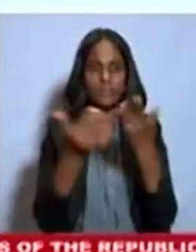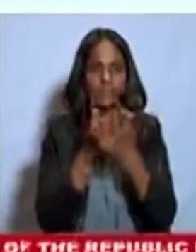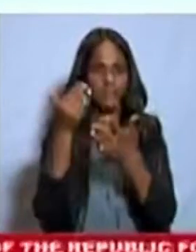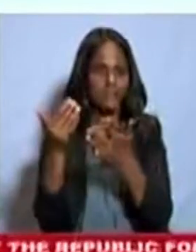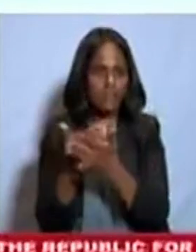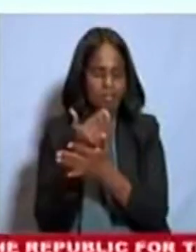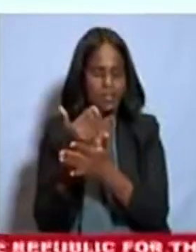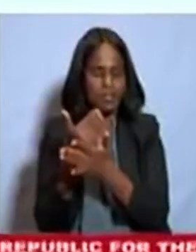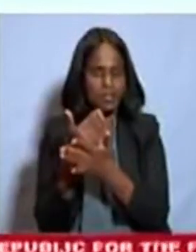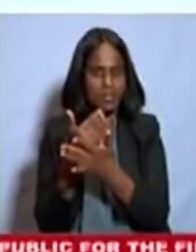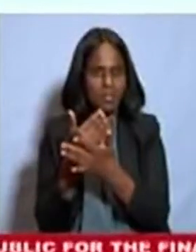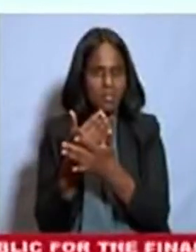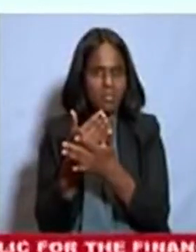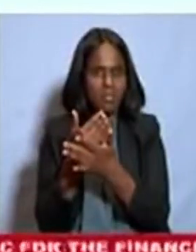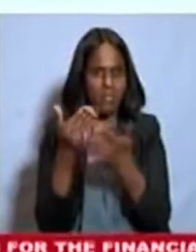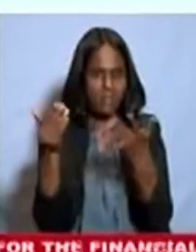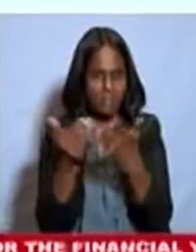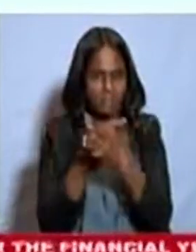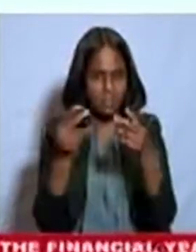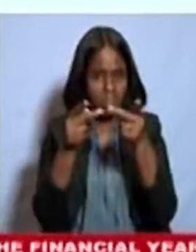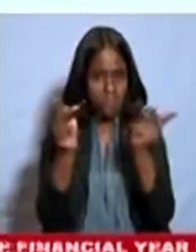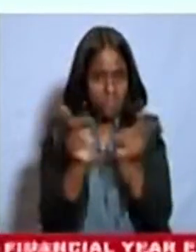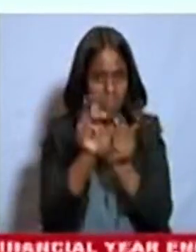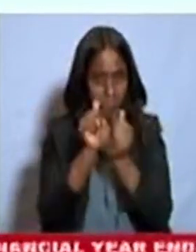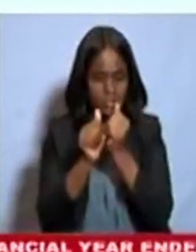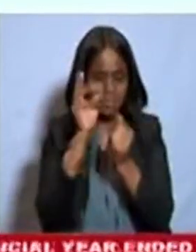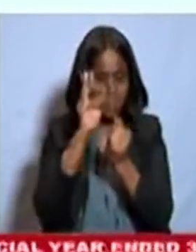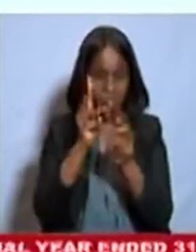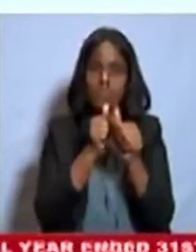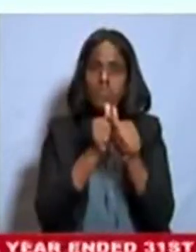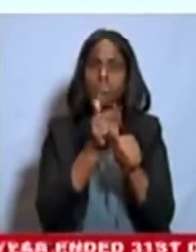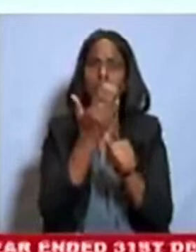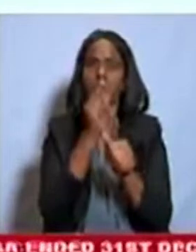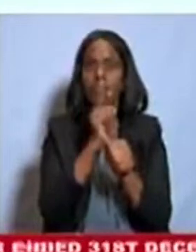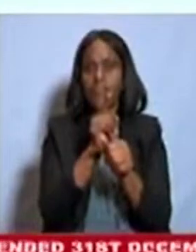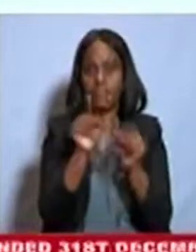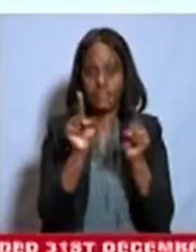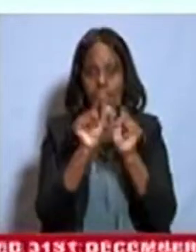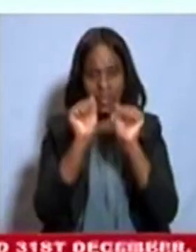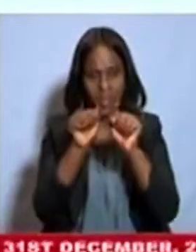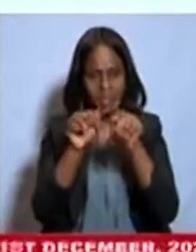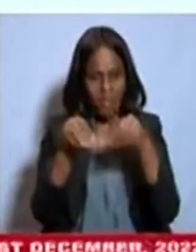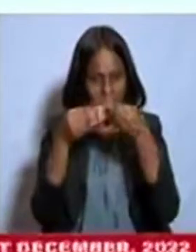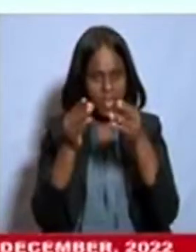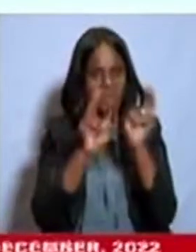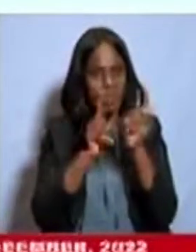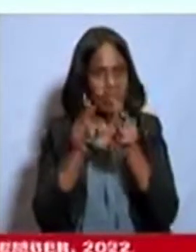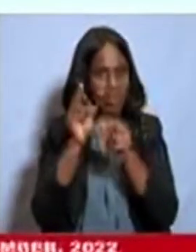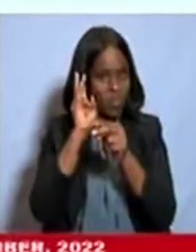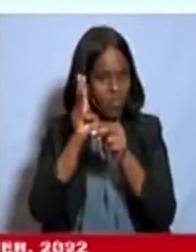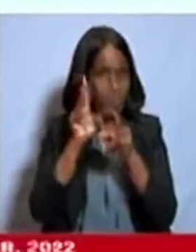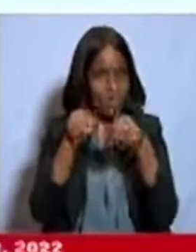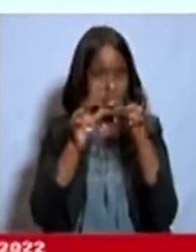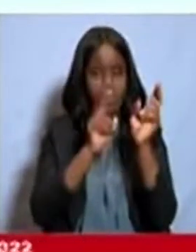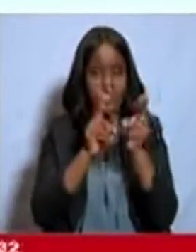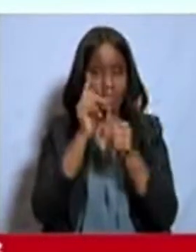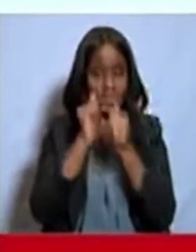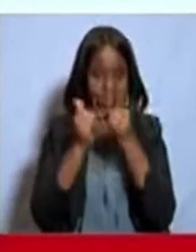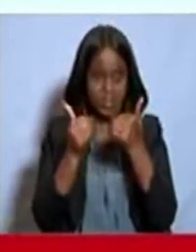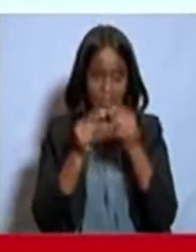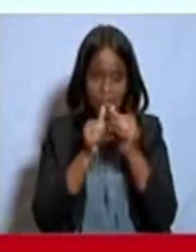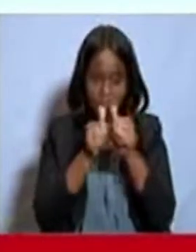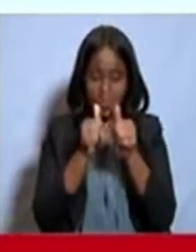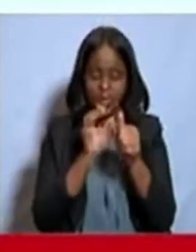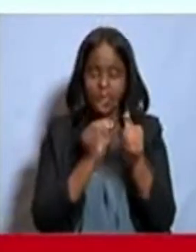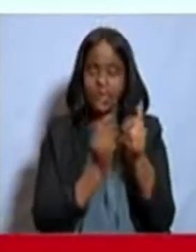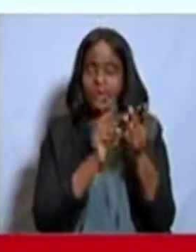new avenue that we are going to follow up and be able to give you a response. Because according to